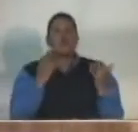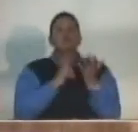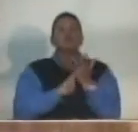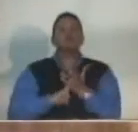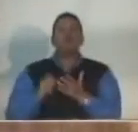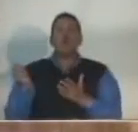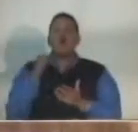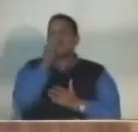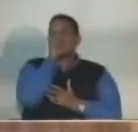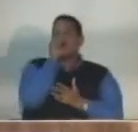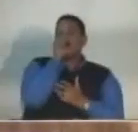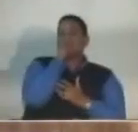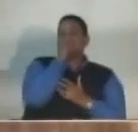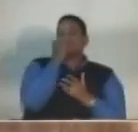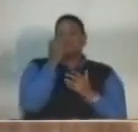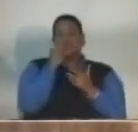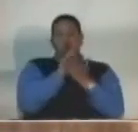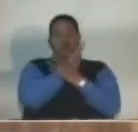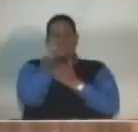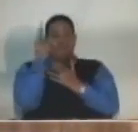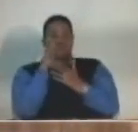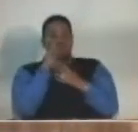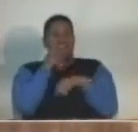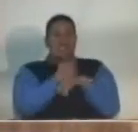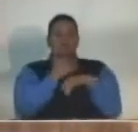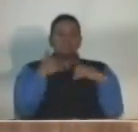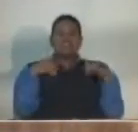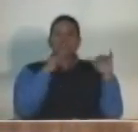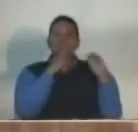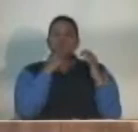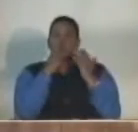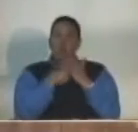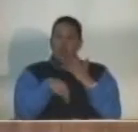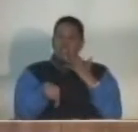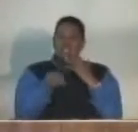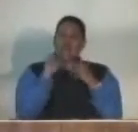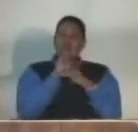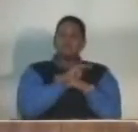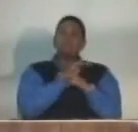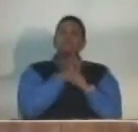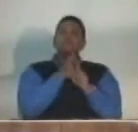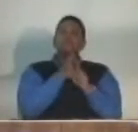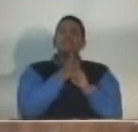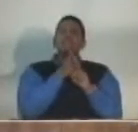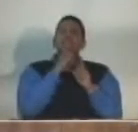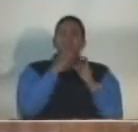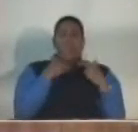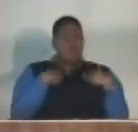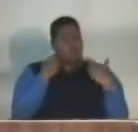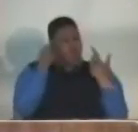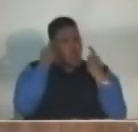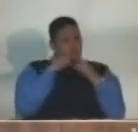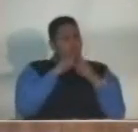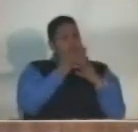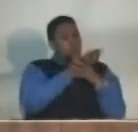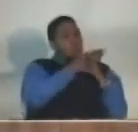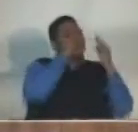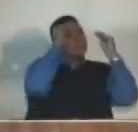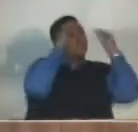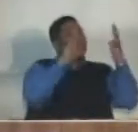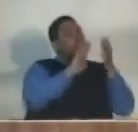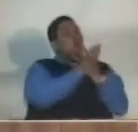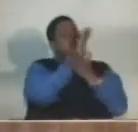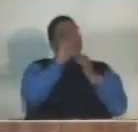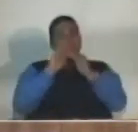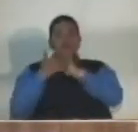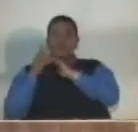tertiary institutions, setting standards and quality. And the ministry has brokered an agreement between the Teachers Colleges of